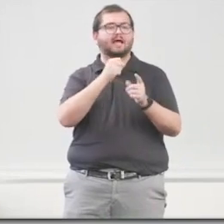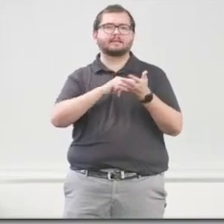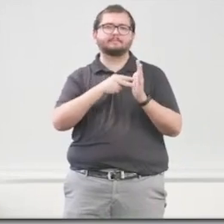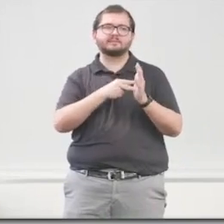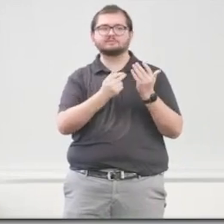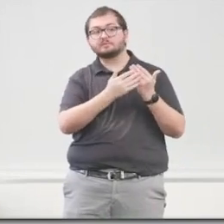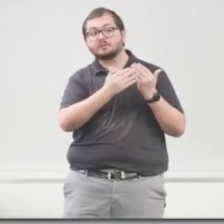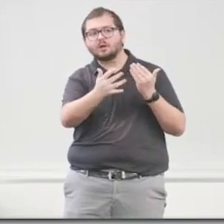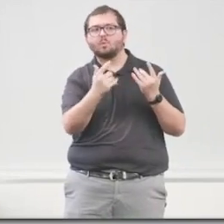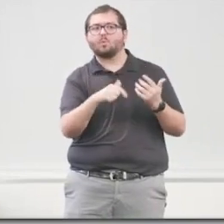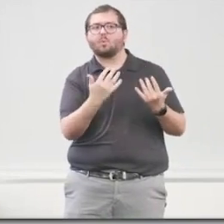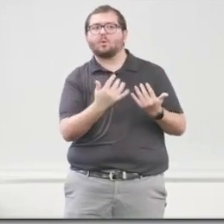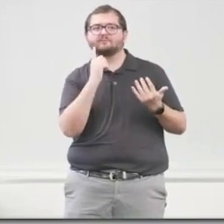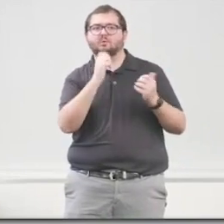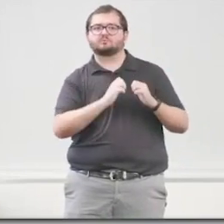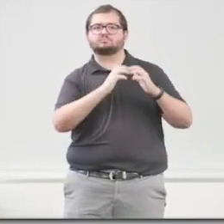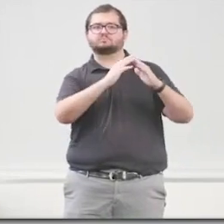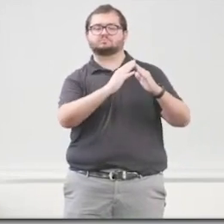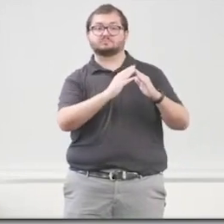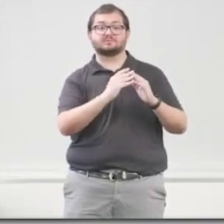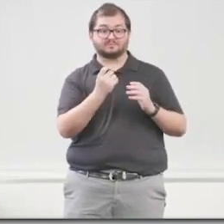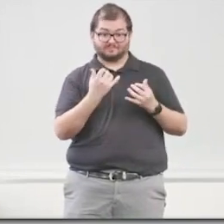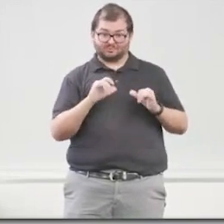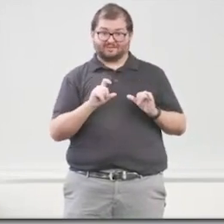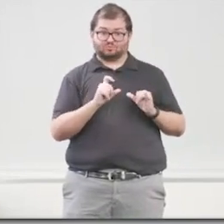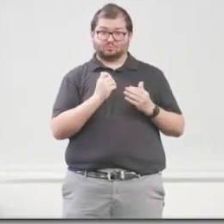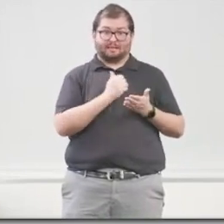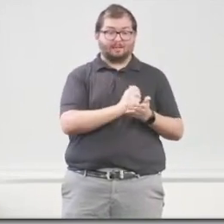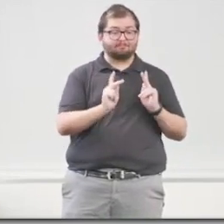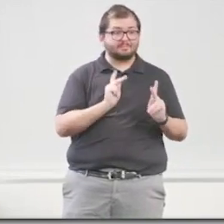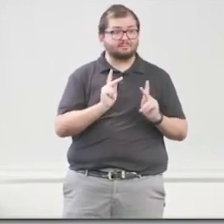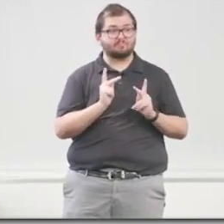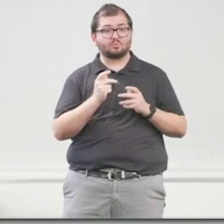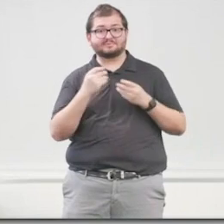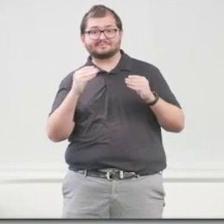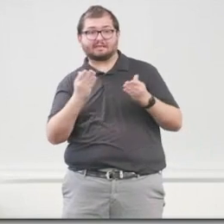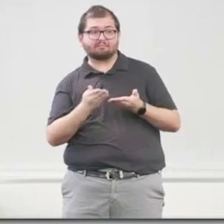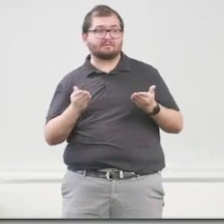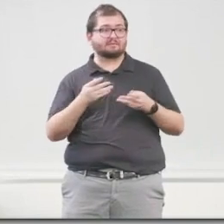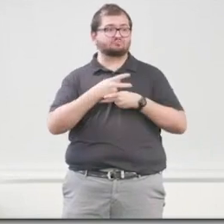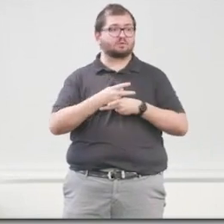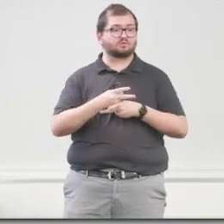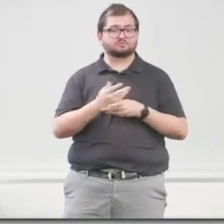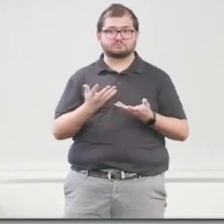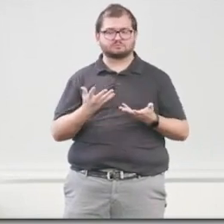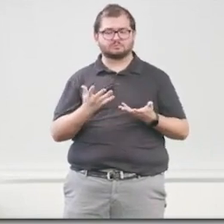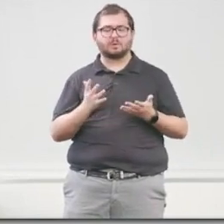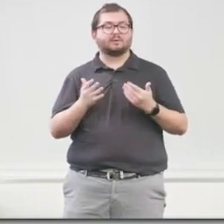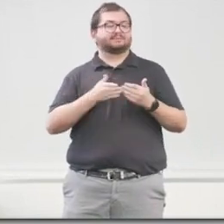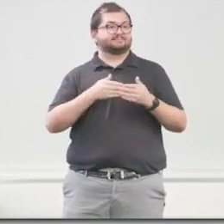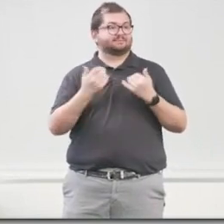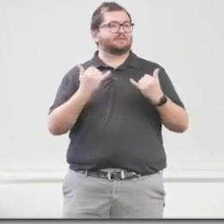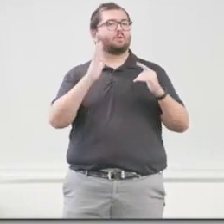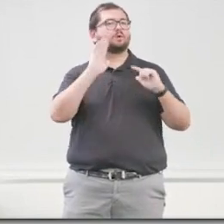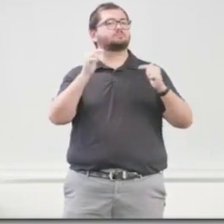continue to support your business, support your customers, support the citizens for whatever you're doing. Okay, with that, I was gonna say, let's